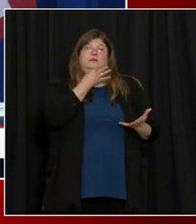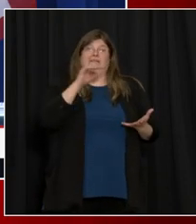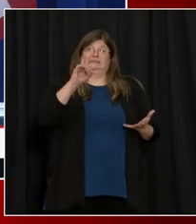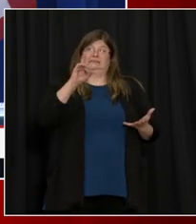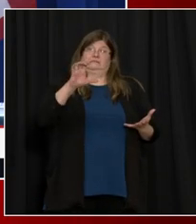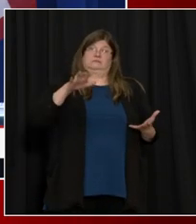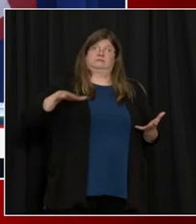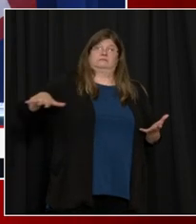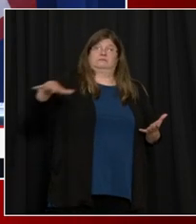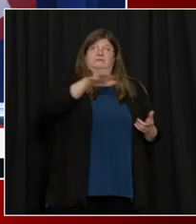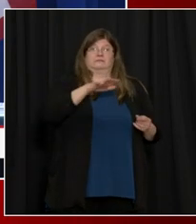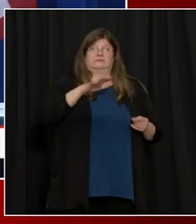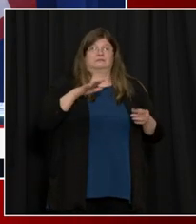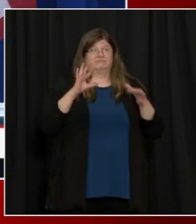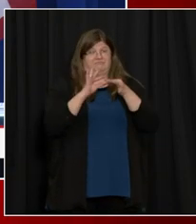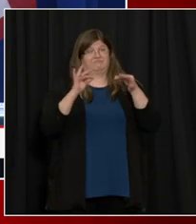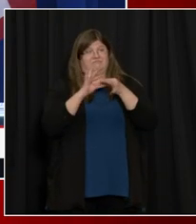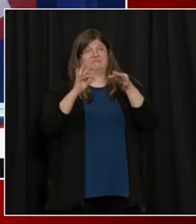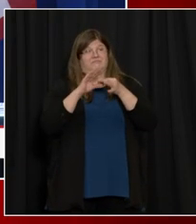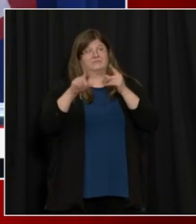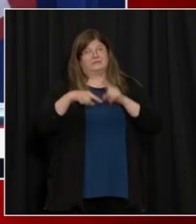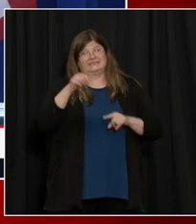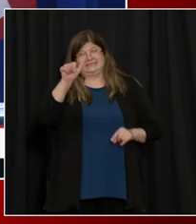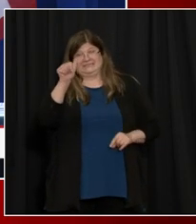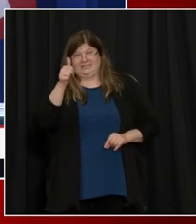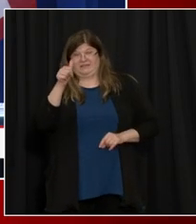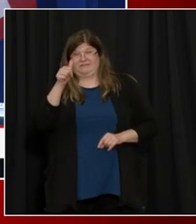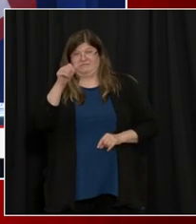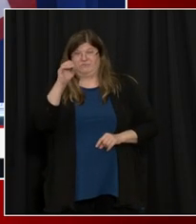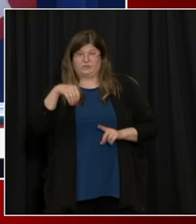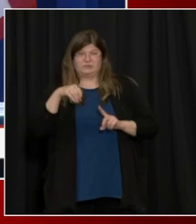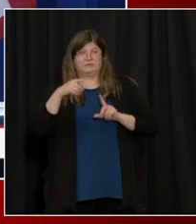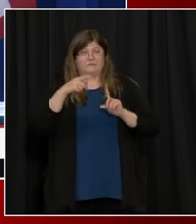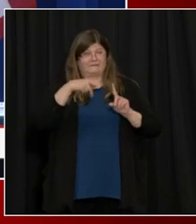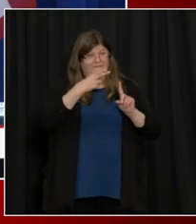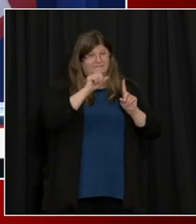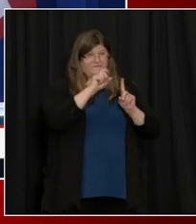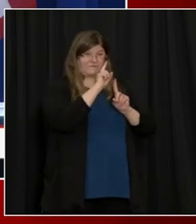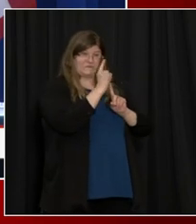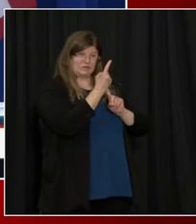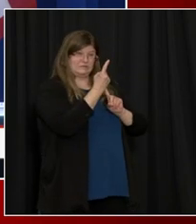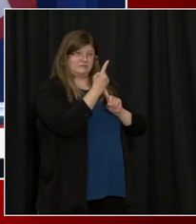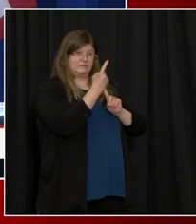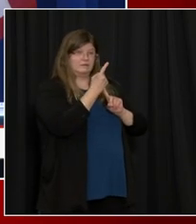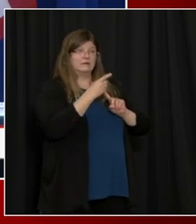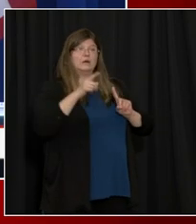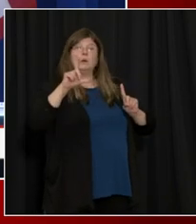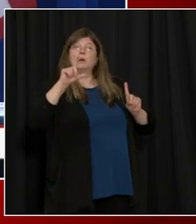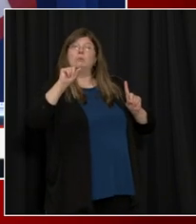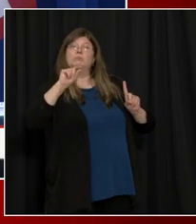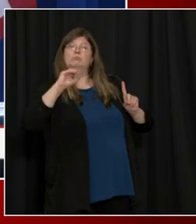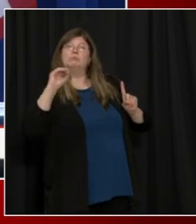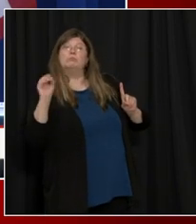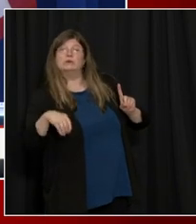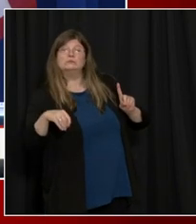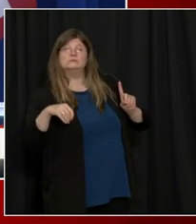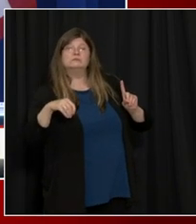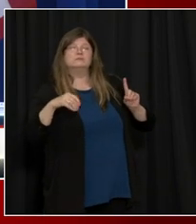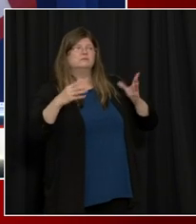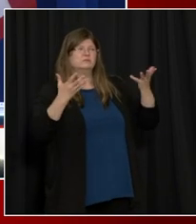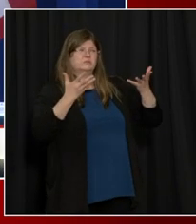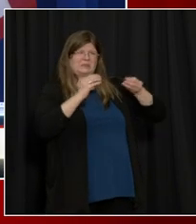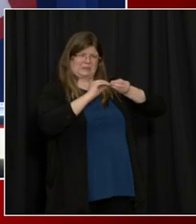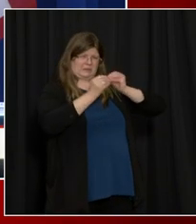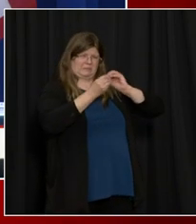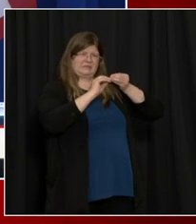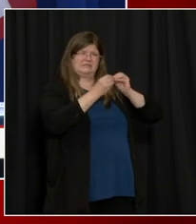Ness said under 20% for phase 1 is okay. Well, as you know, we have been reporting 4 metrics